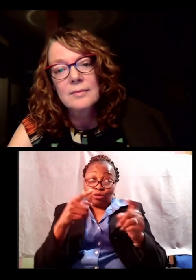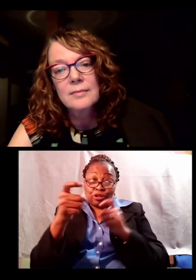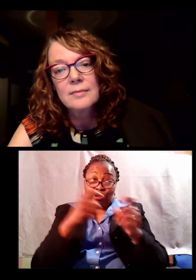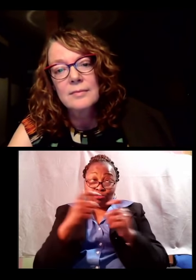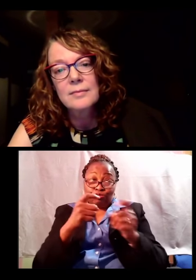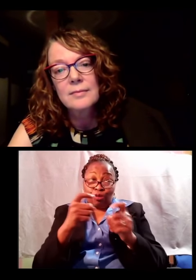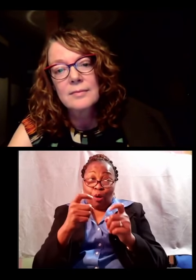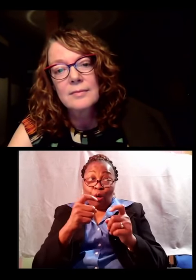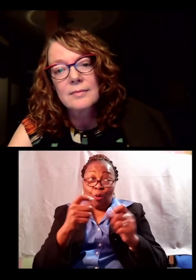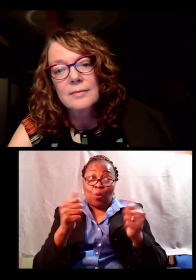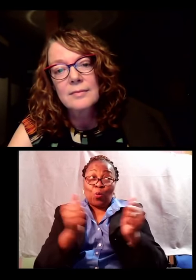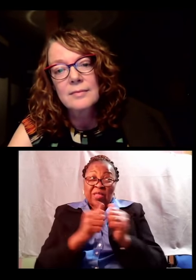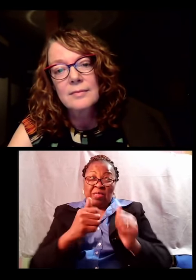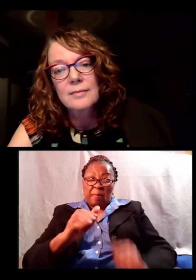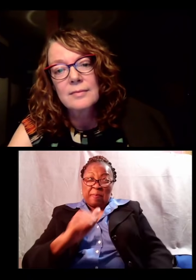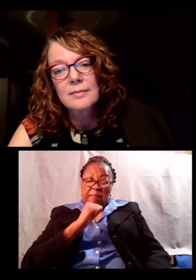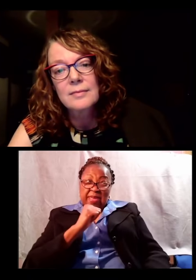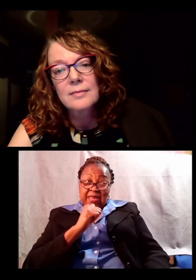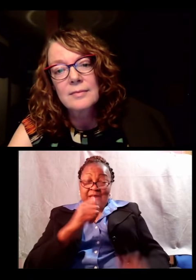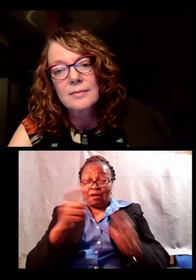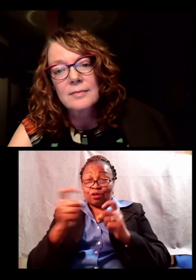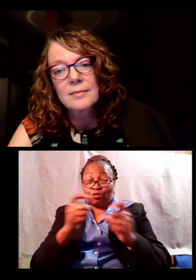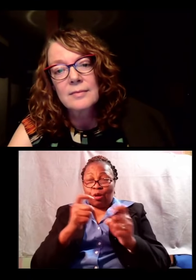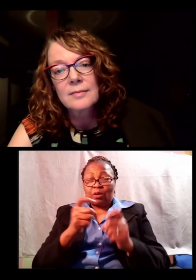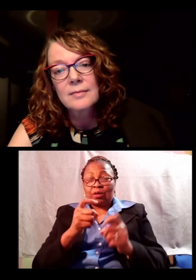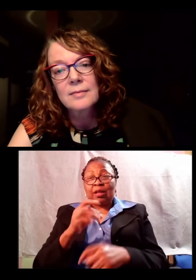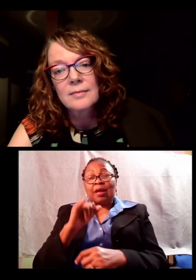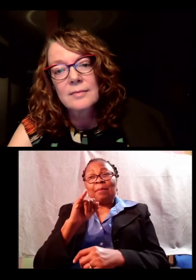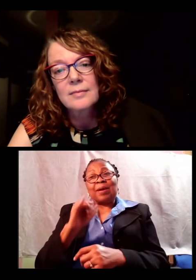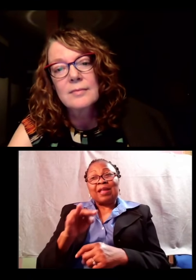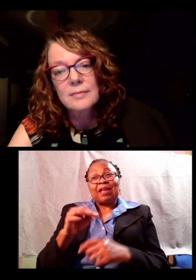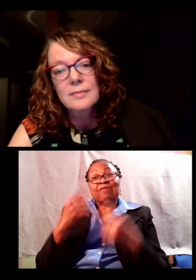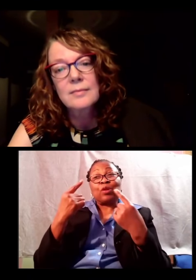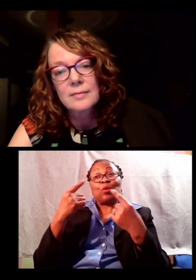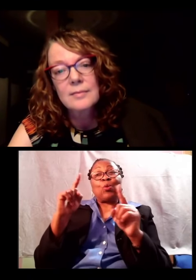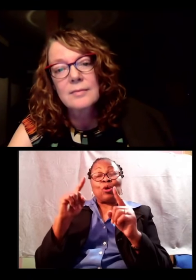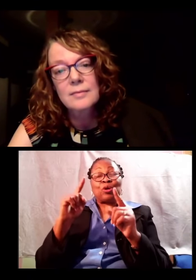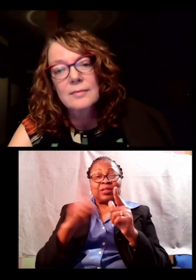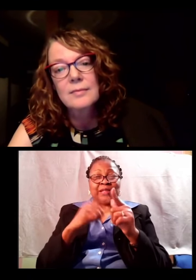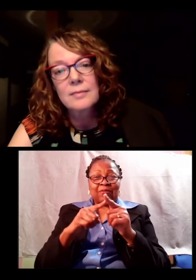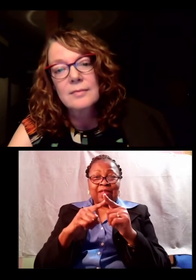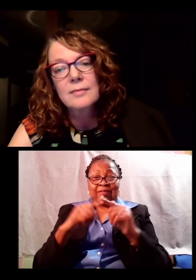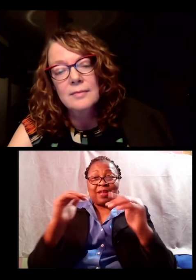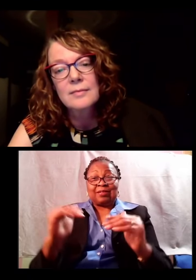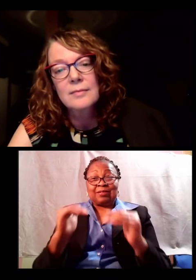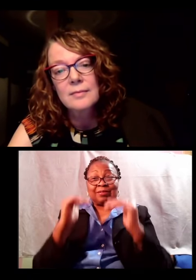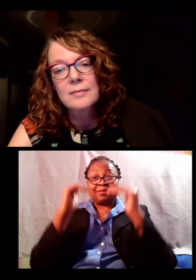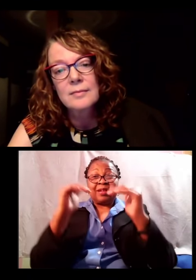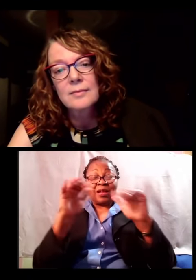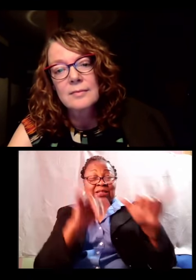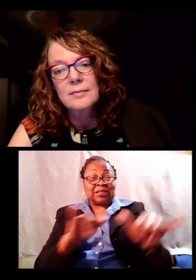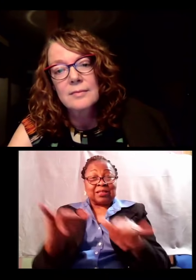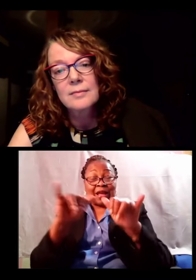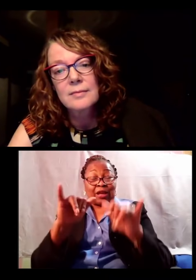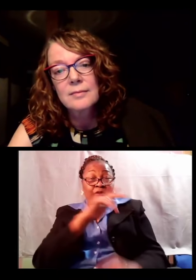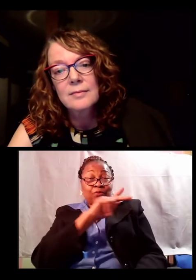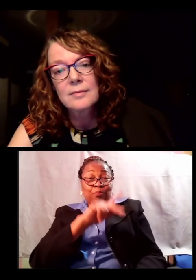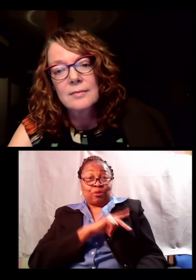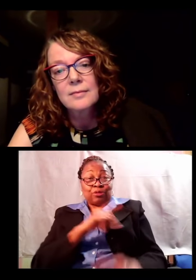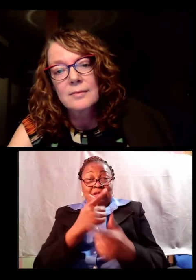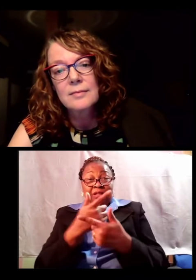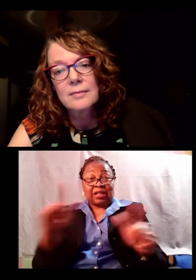But if it does work, then that is a higher standard of personal liberty than these other people are